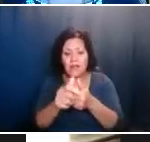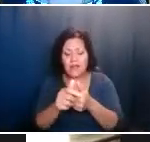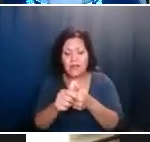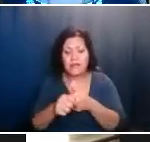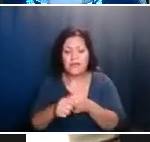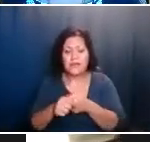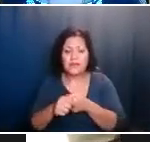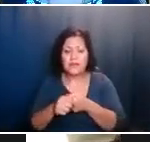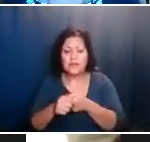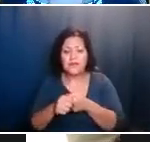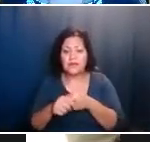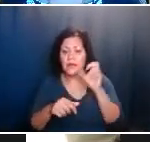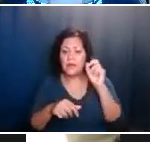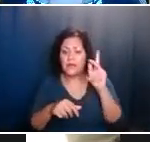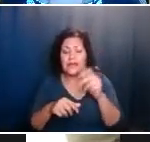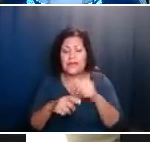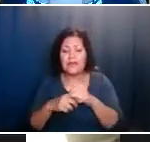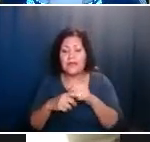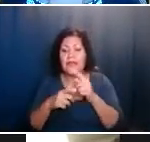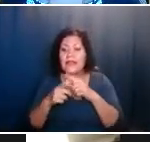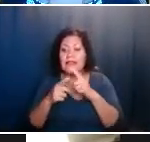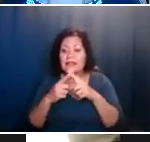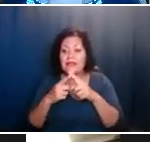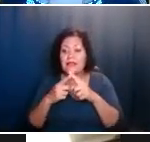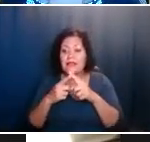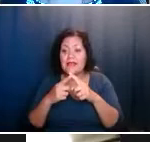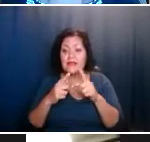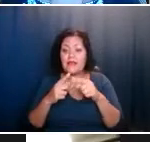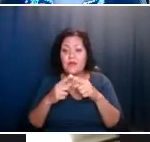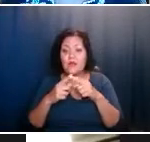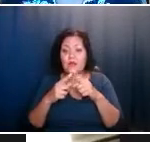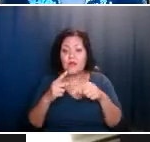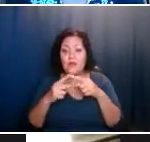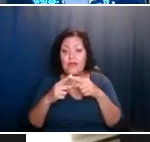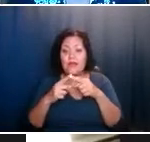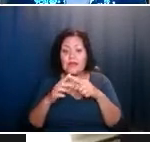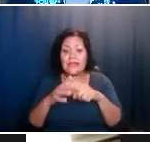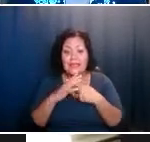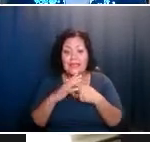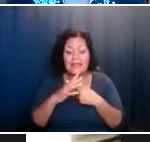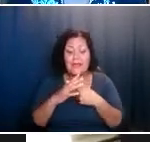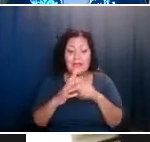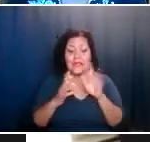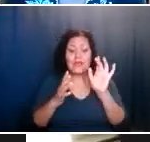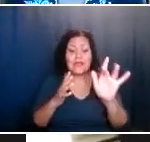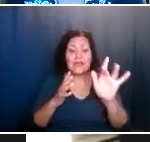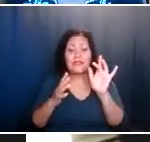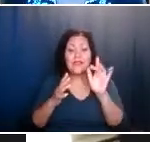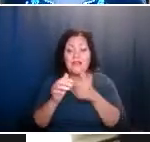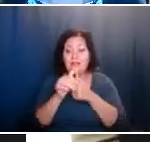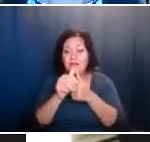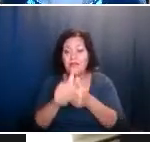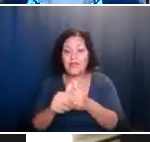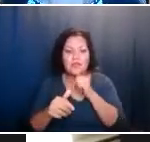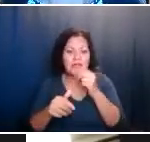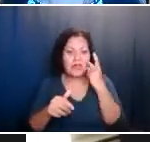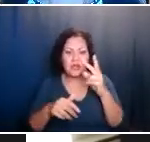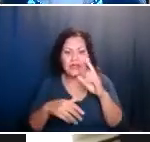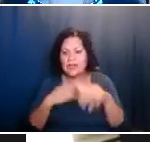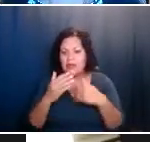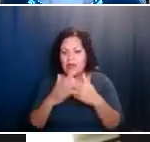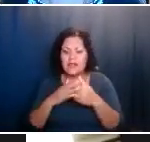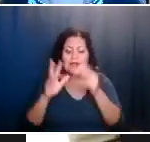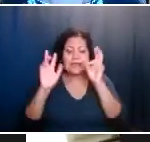Okay, and then once that's activated, when you click on followed, you're not looking at all of the topics. You're just looking at